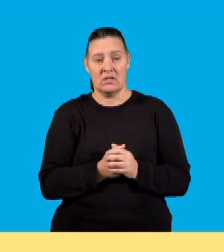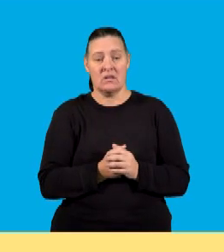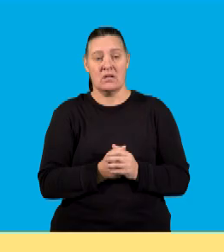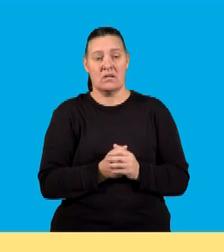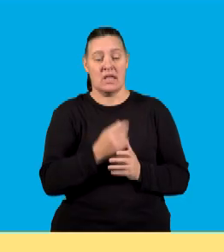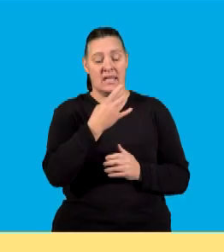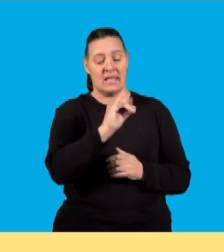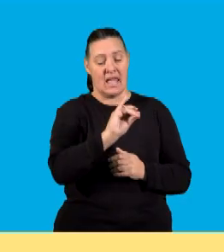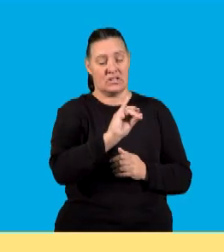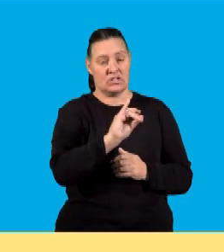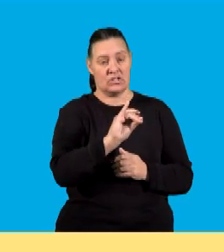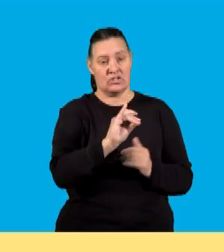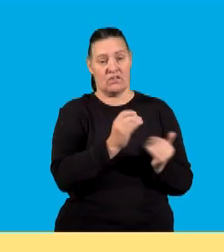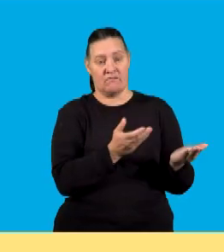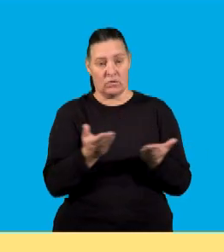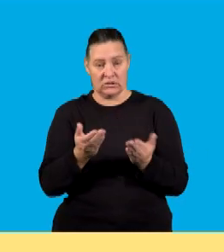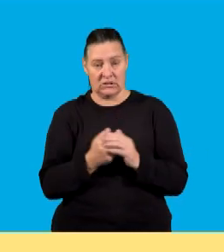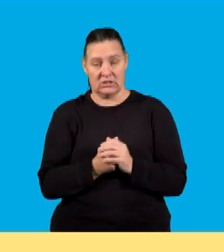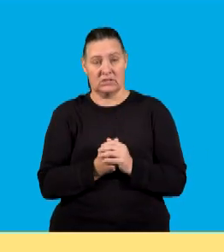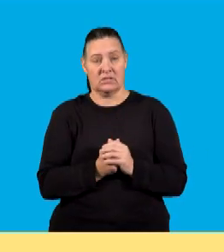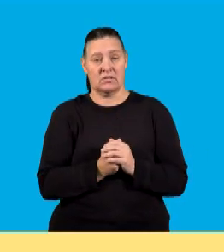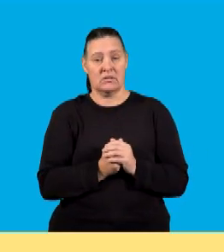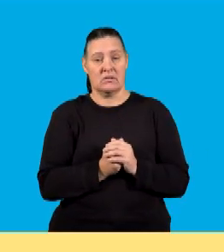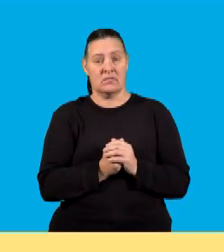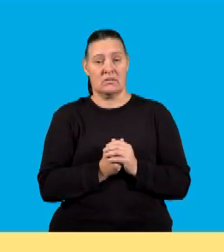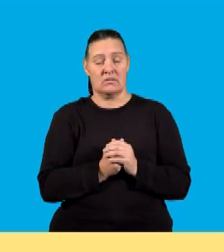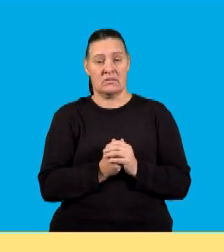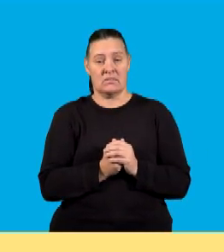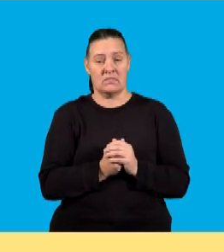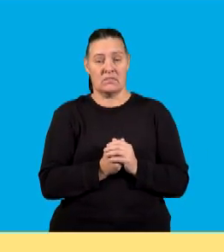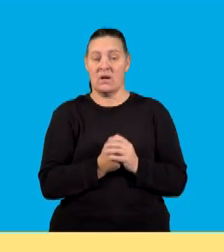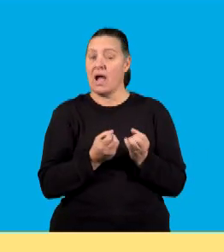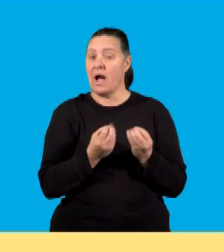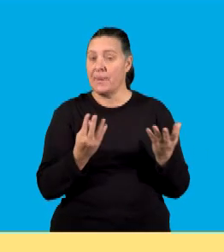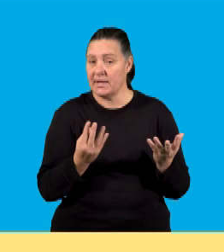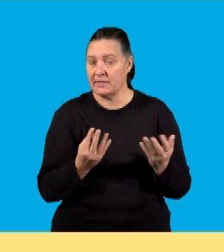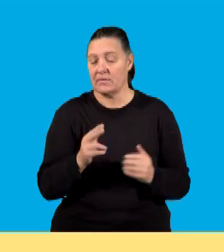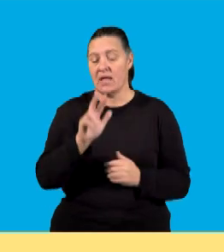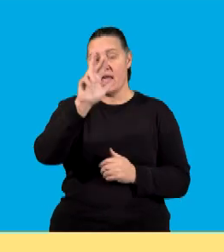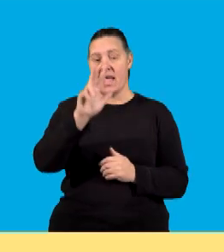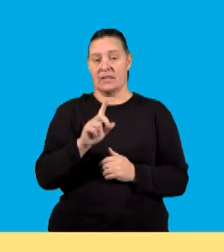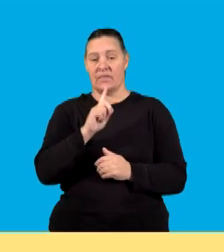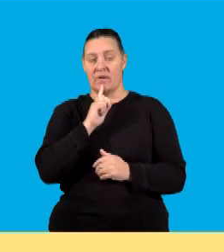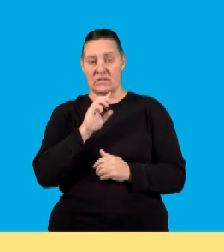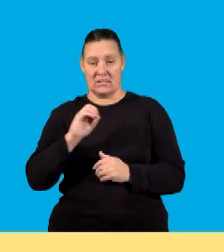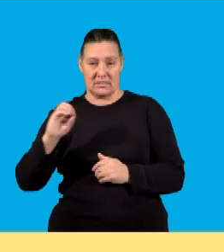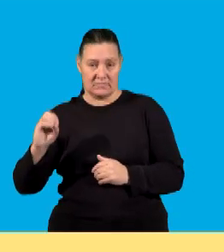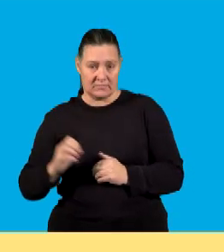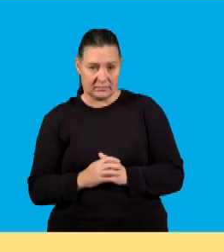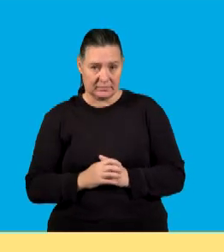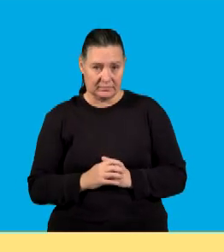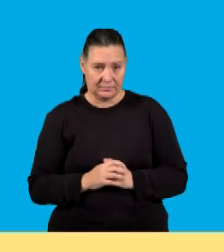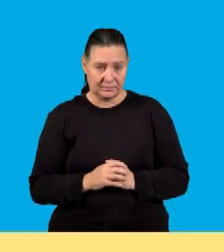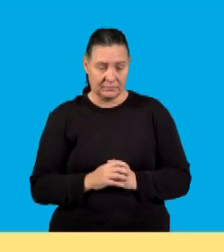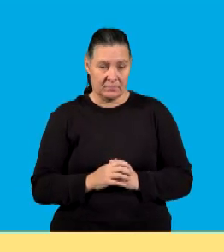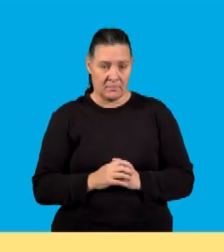and I'll say cash float. And my cash float is 8,000.